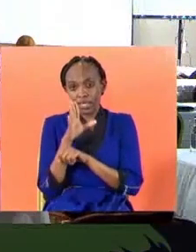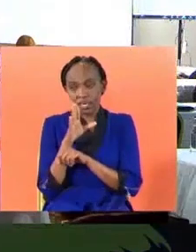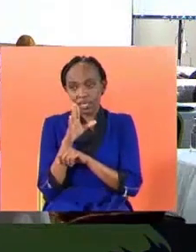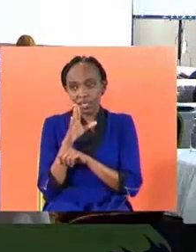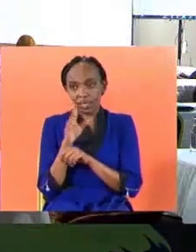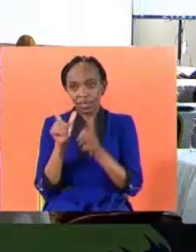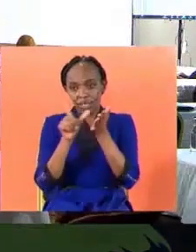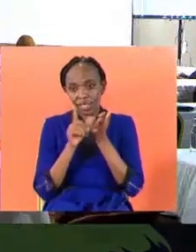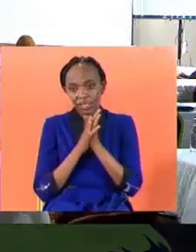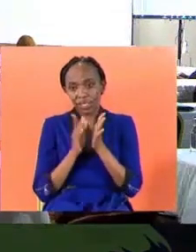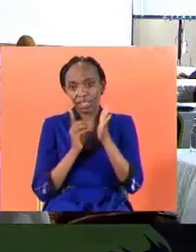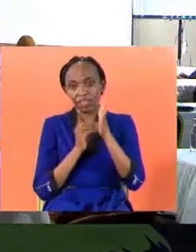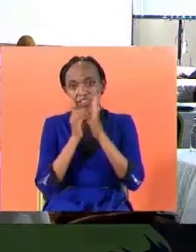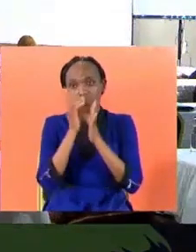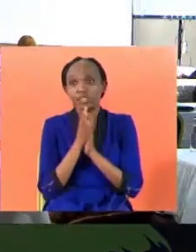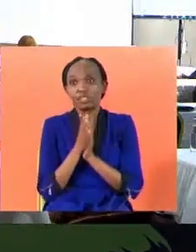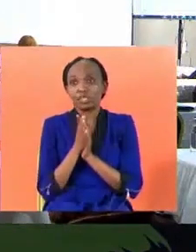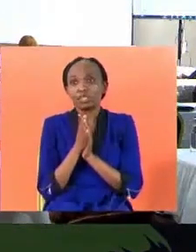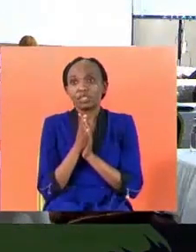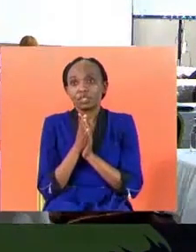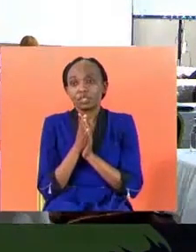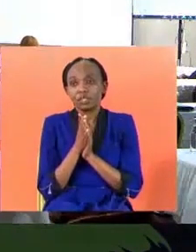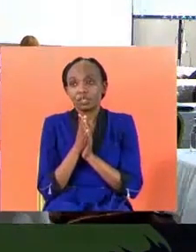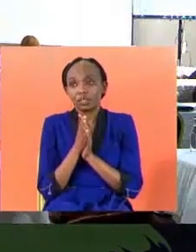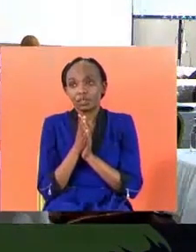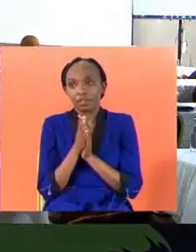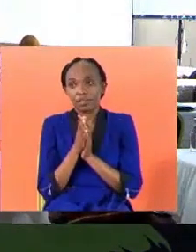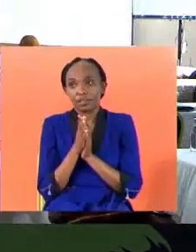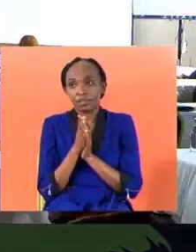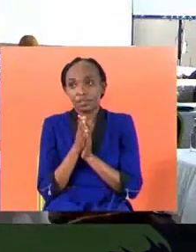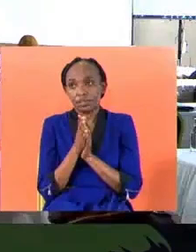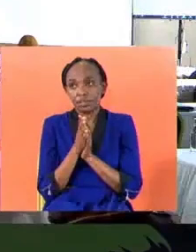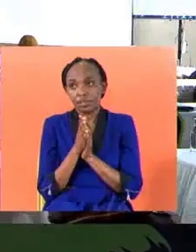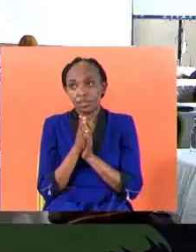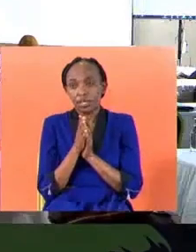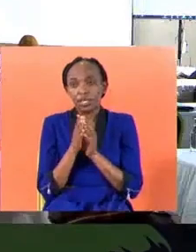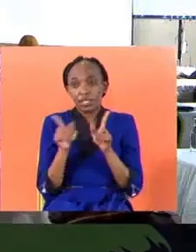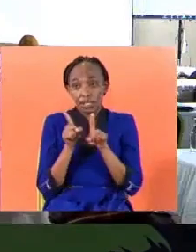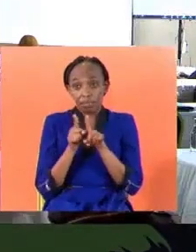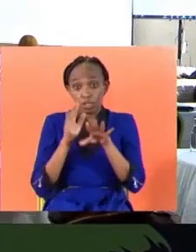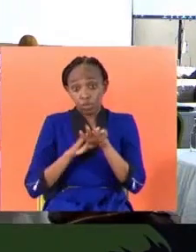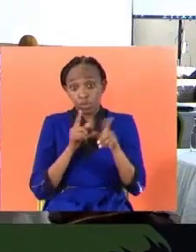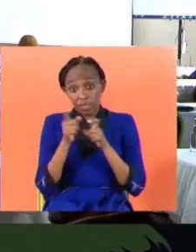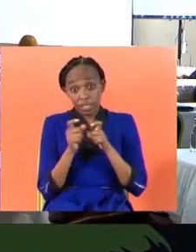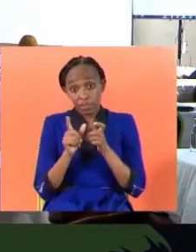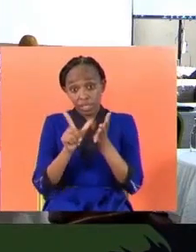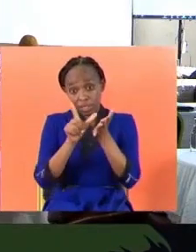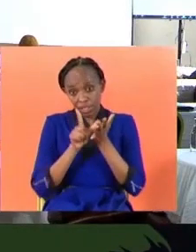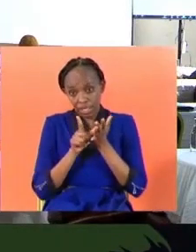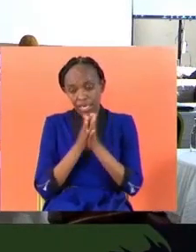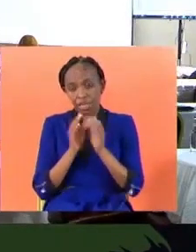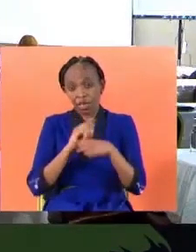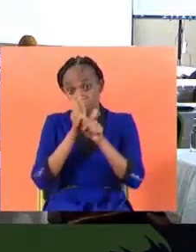on debt and development for prudent management of debt and the COVID-19